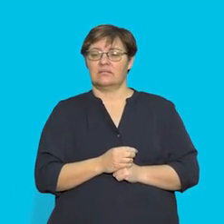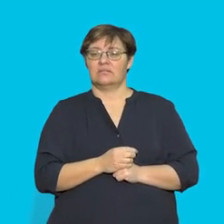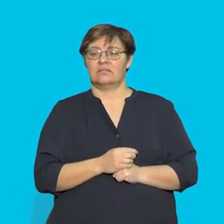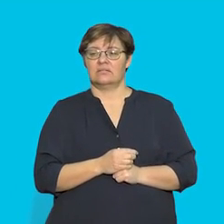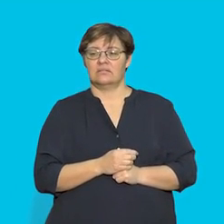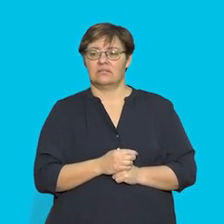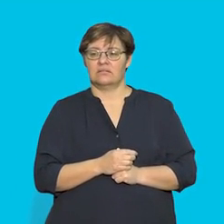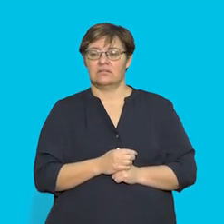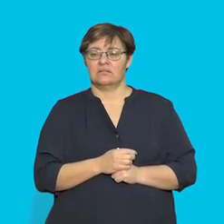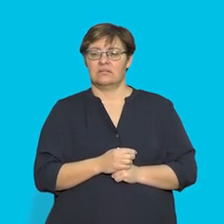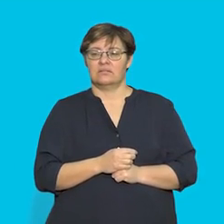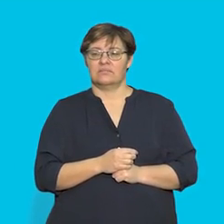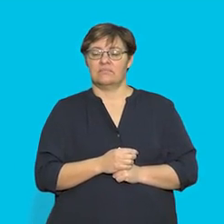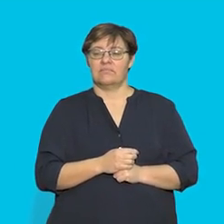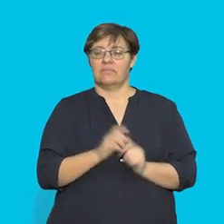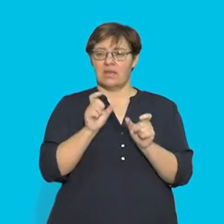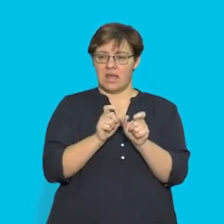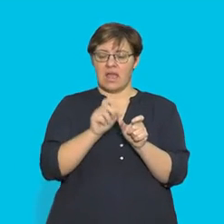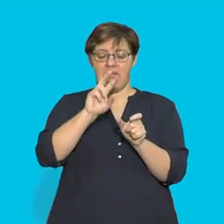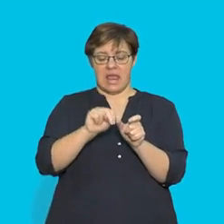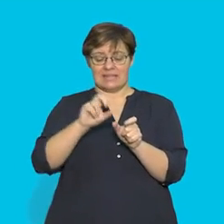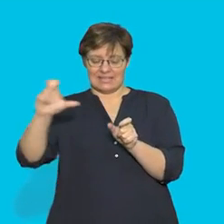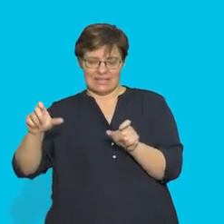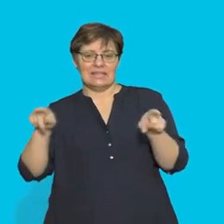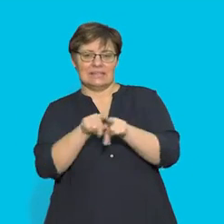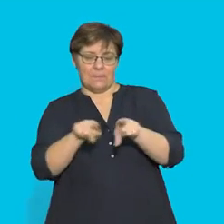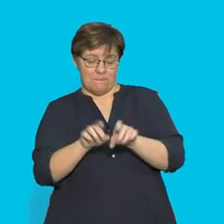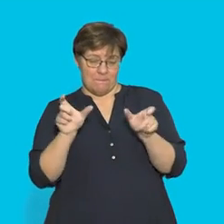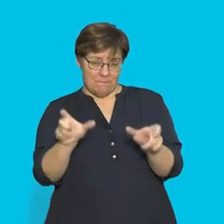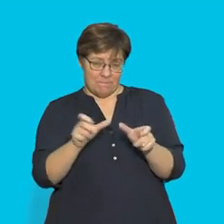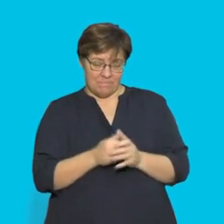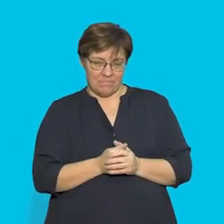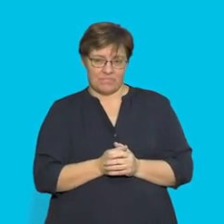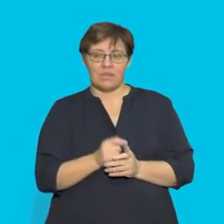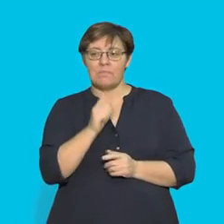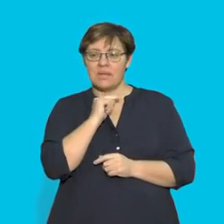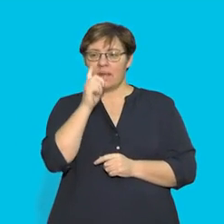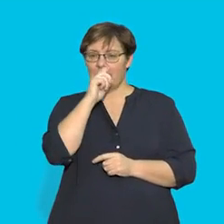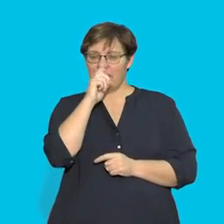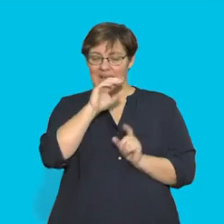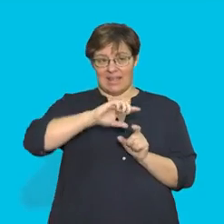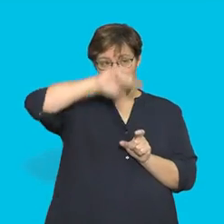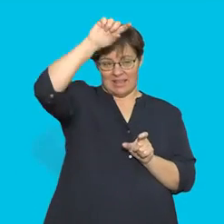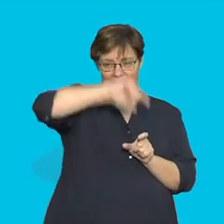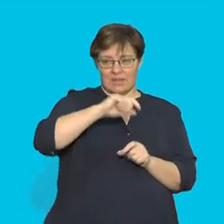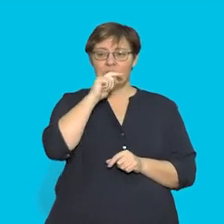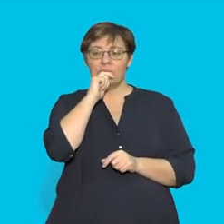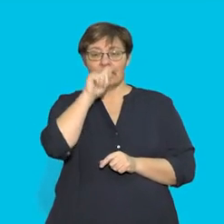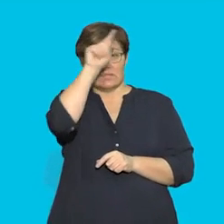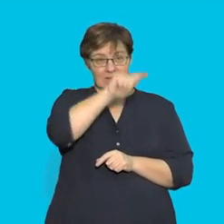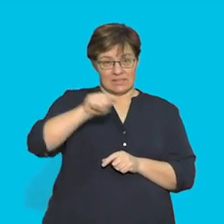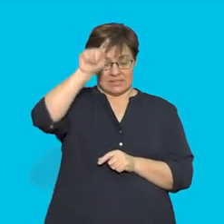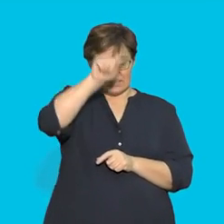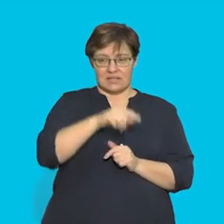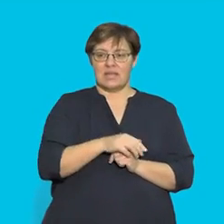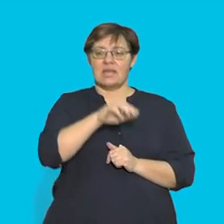NC. And that's where we're going to begin our calculations, because if we look at the triangle that we're trying to find, it's this pink triangle here. So we're going to